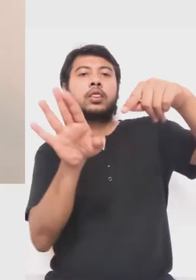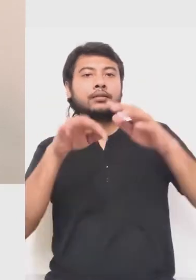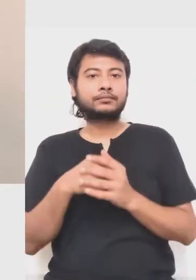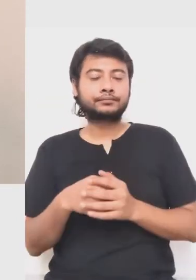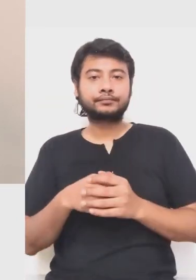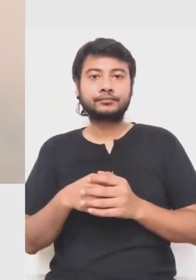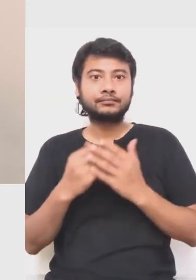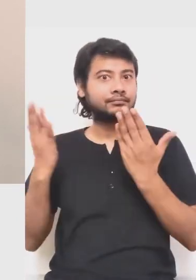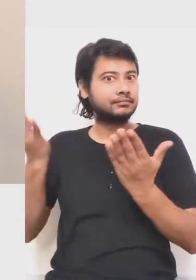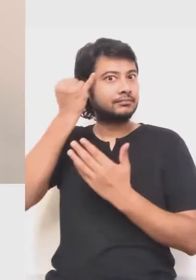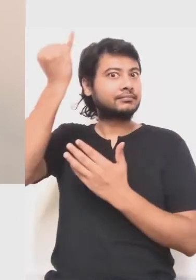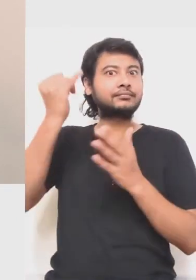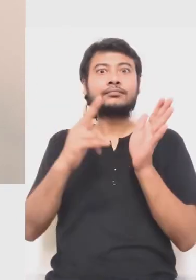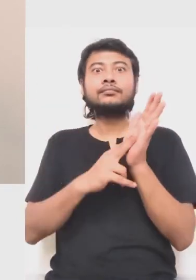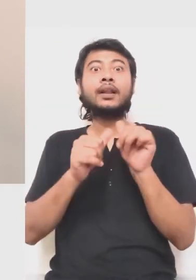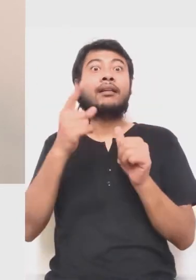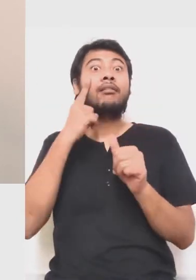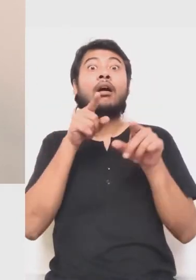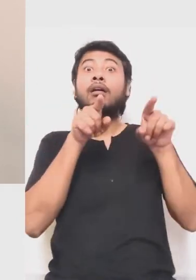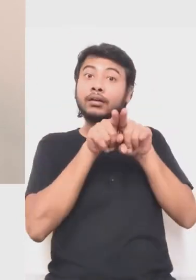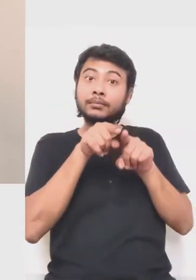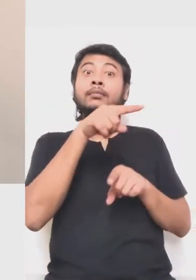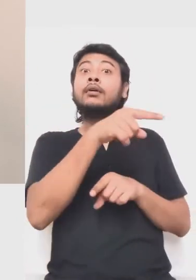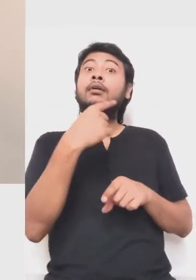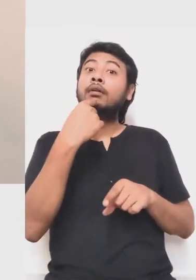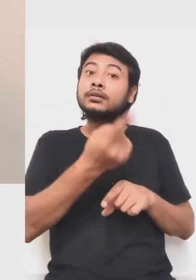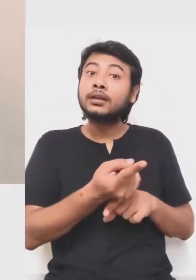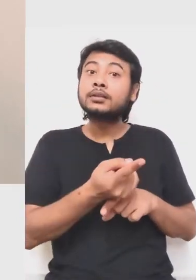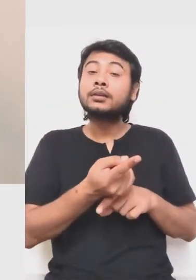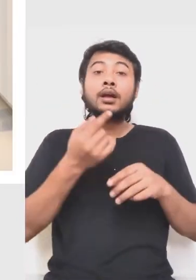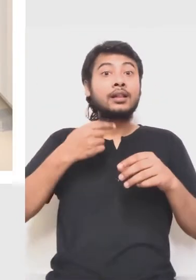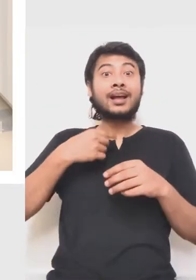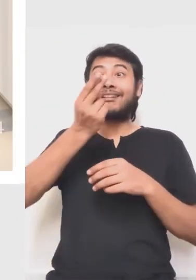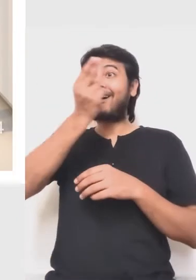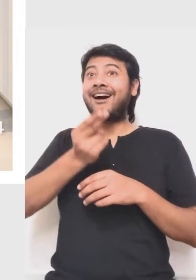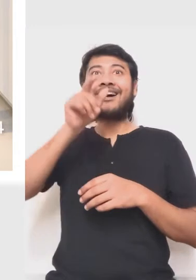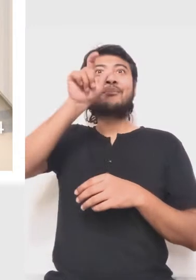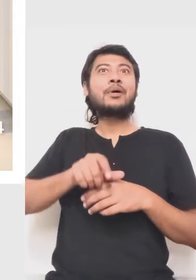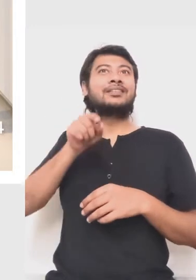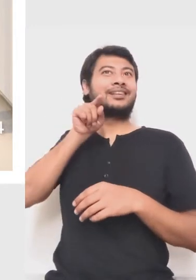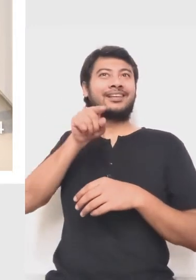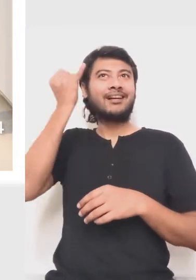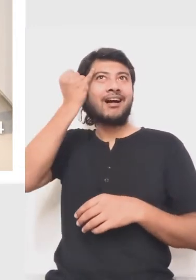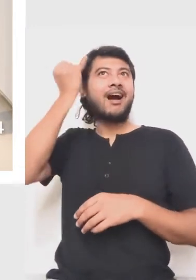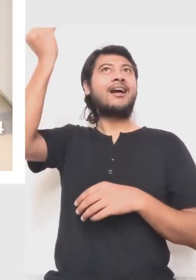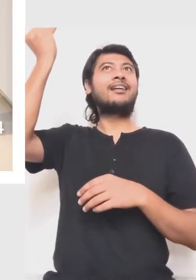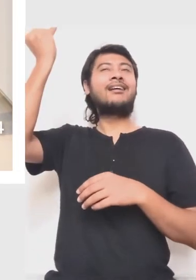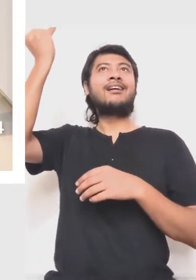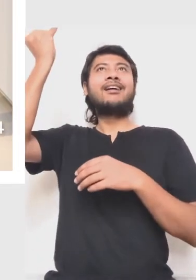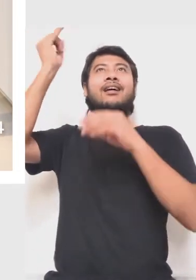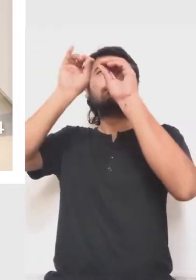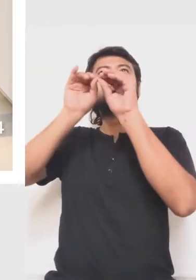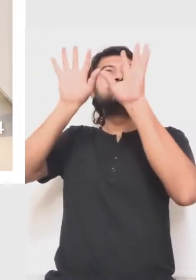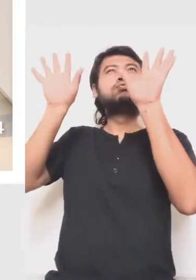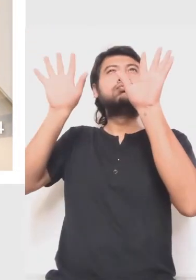the act of drawing was spontaneous, the process of translating the initial concept into a work using jute